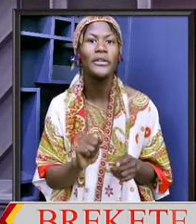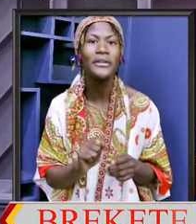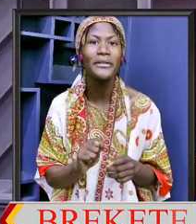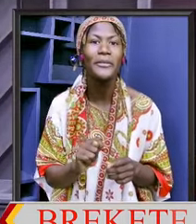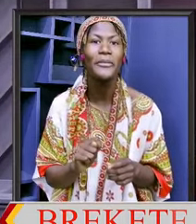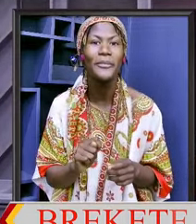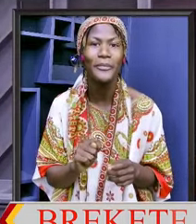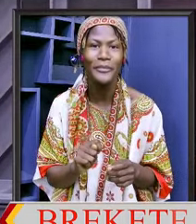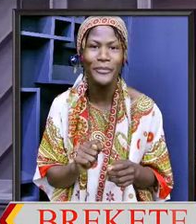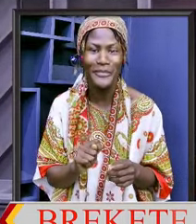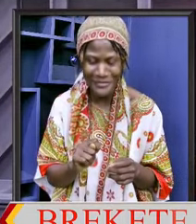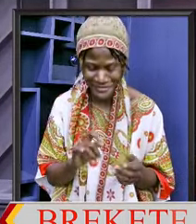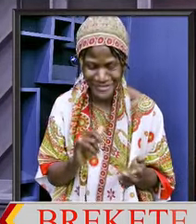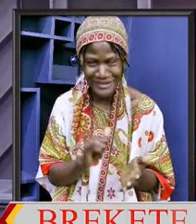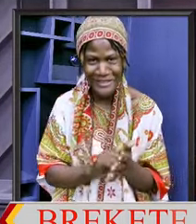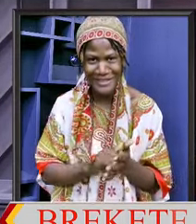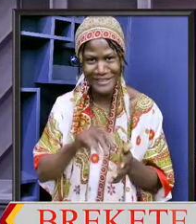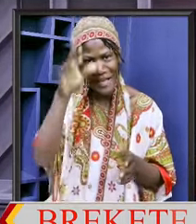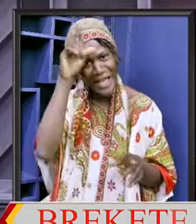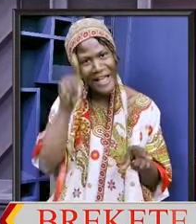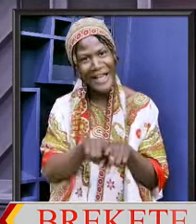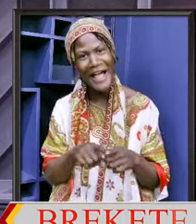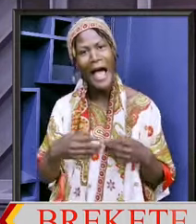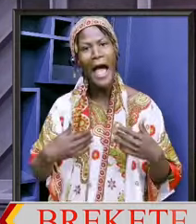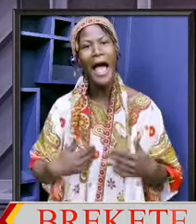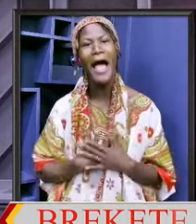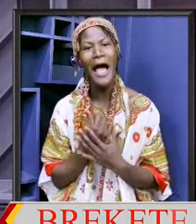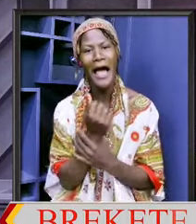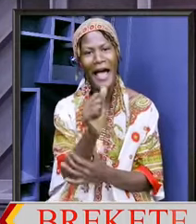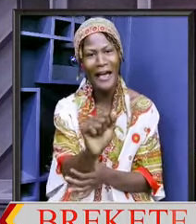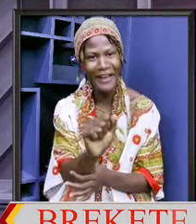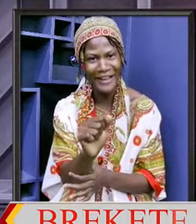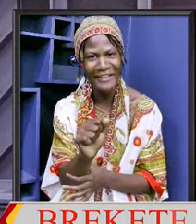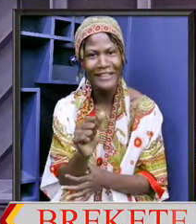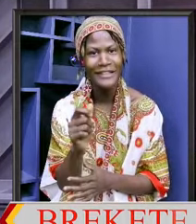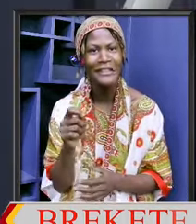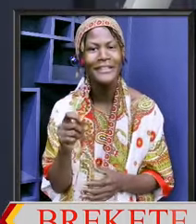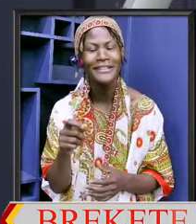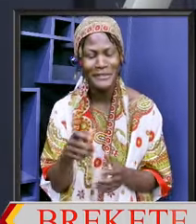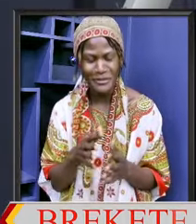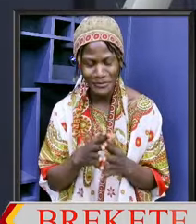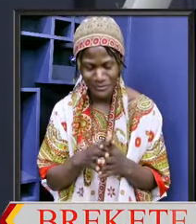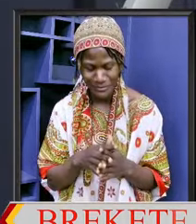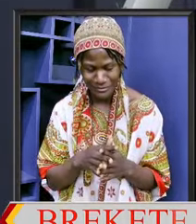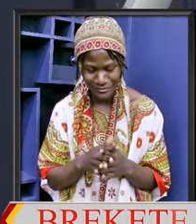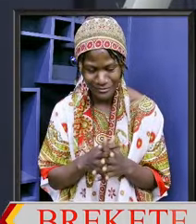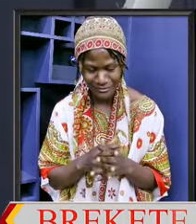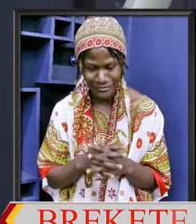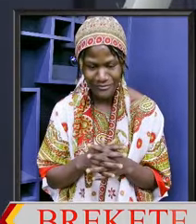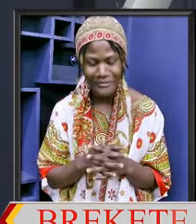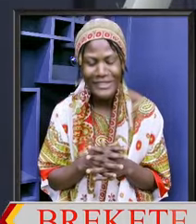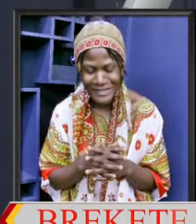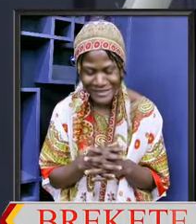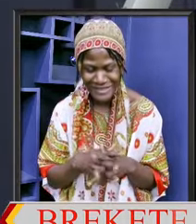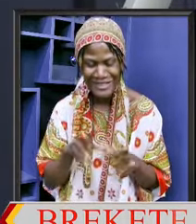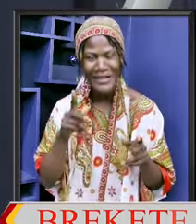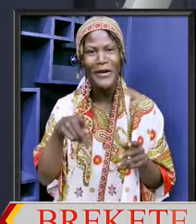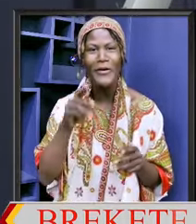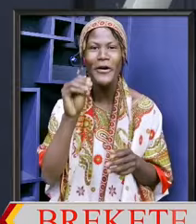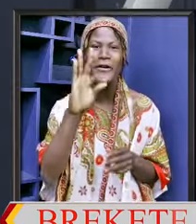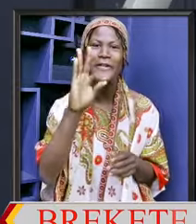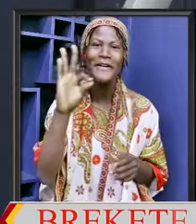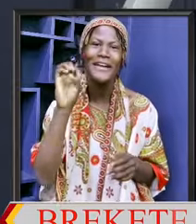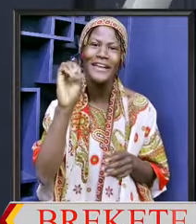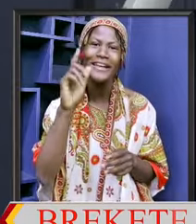say the husband carry load. The next thing, the wife come here, come they cry. Prophetess don't collect the husband.